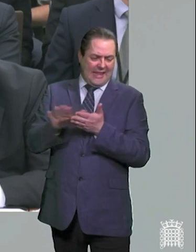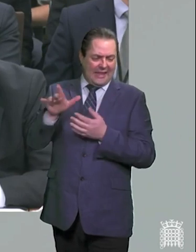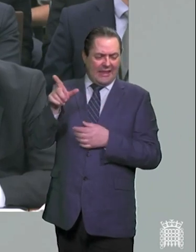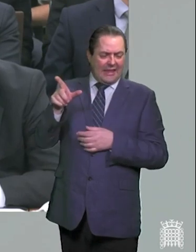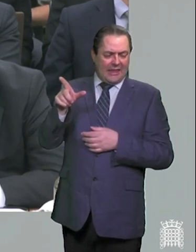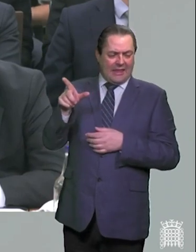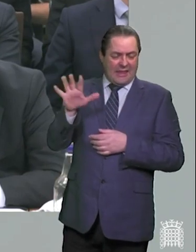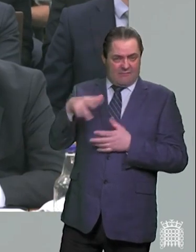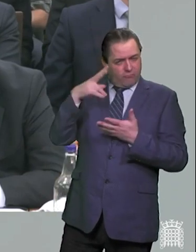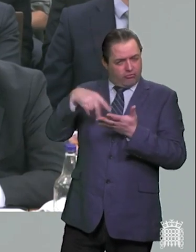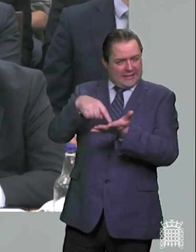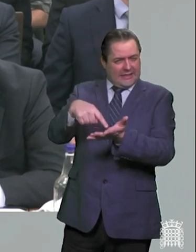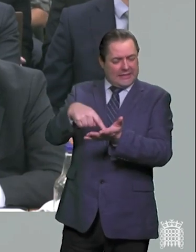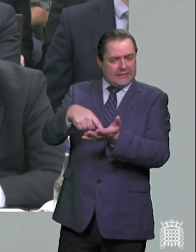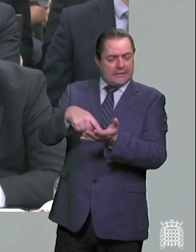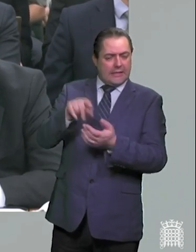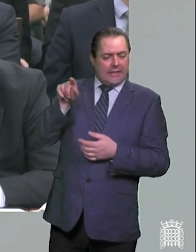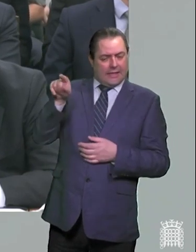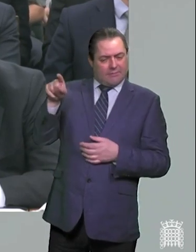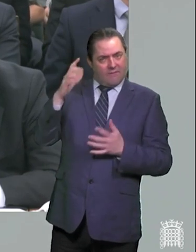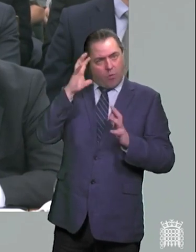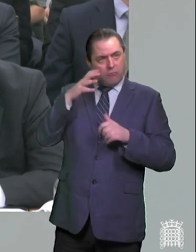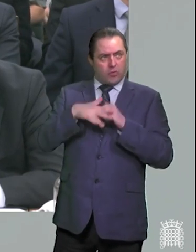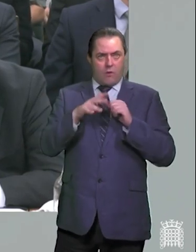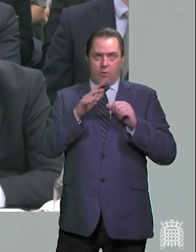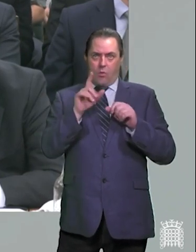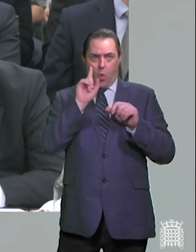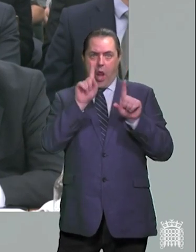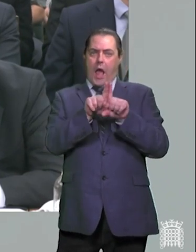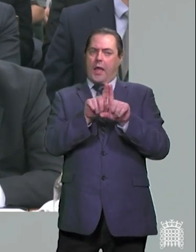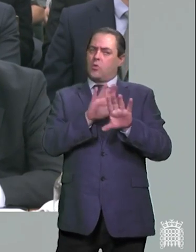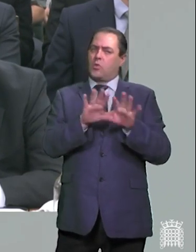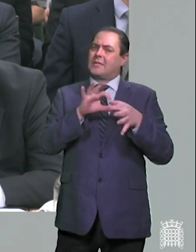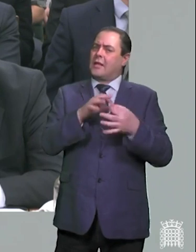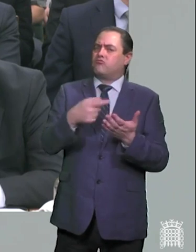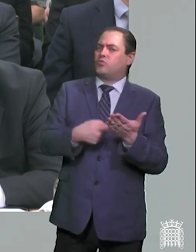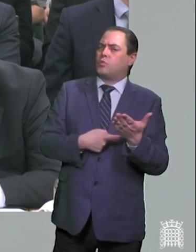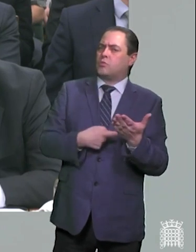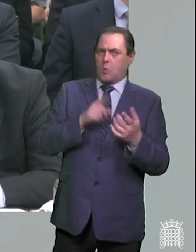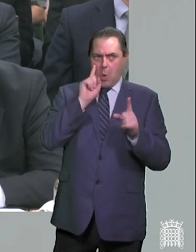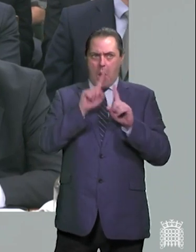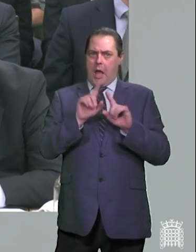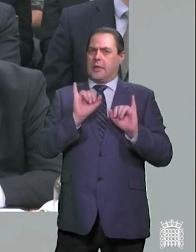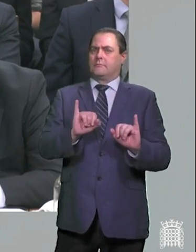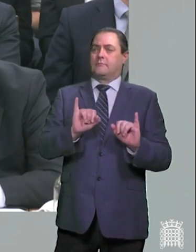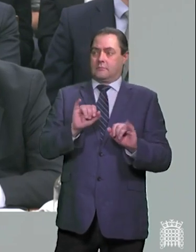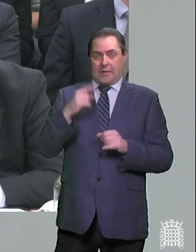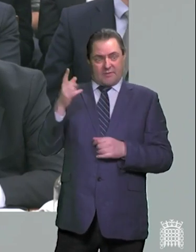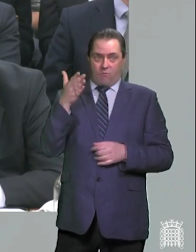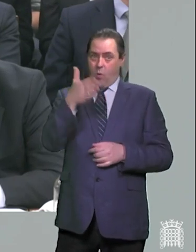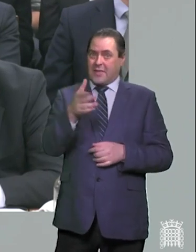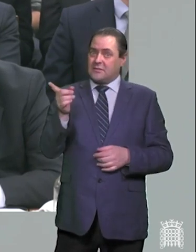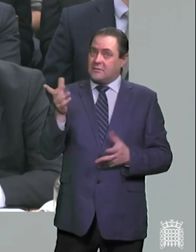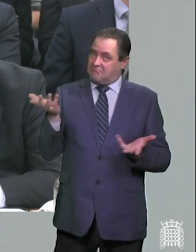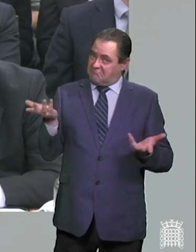was, if you read what he says, he was concerned about the optics, not about the rules, and he himself attended